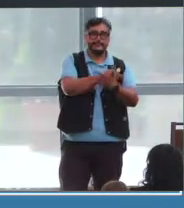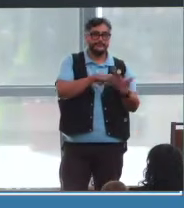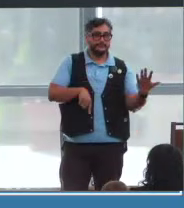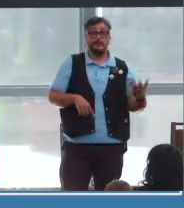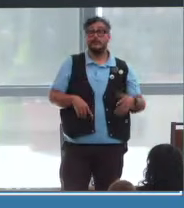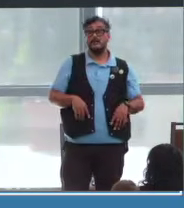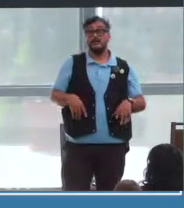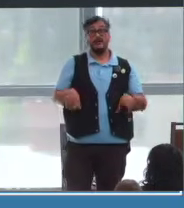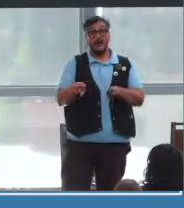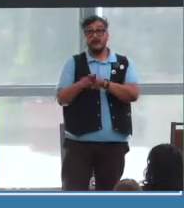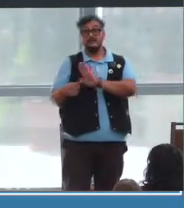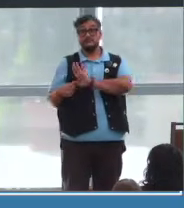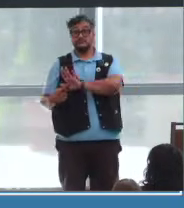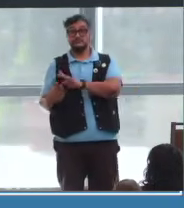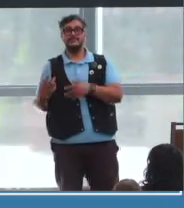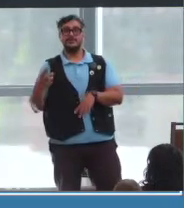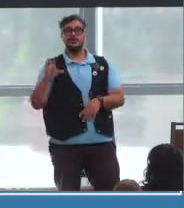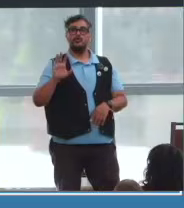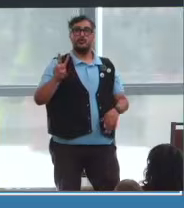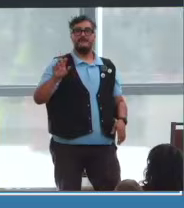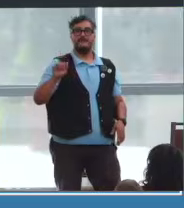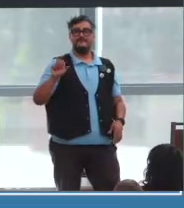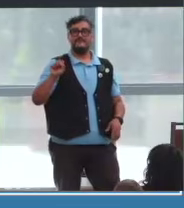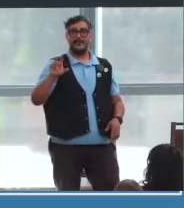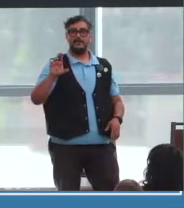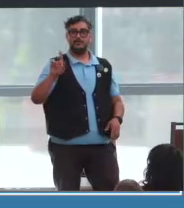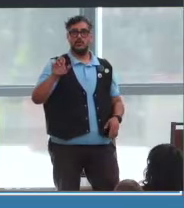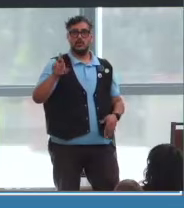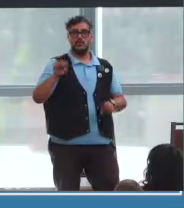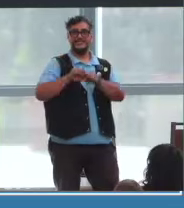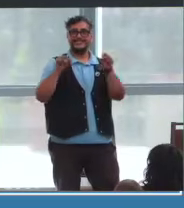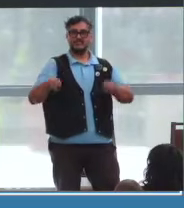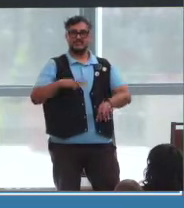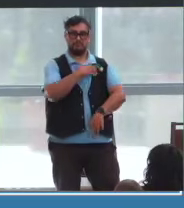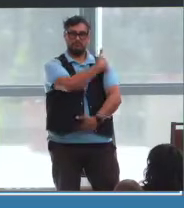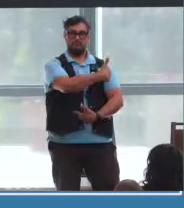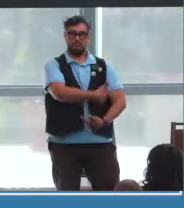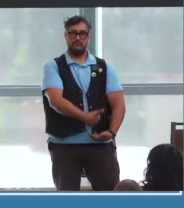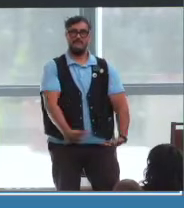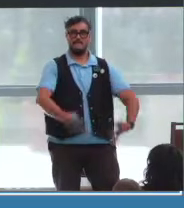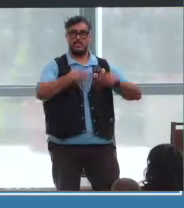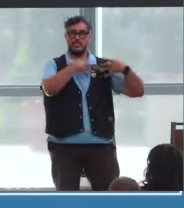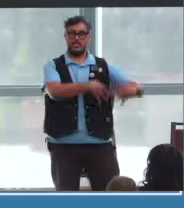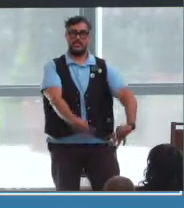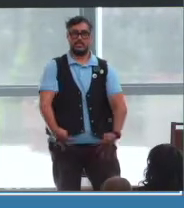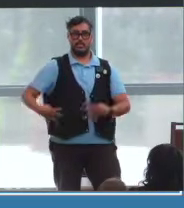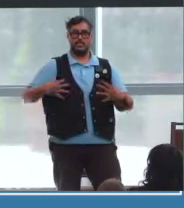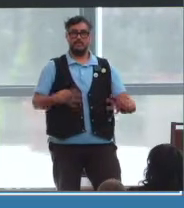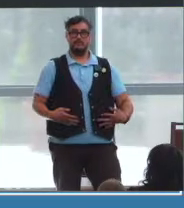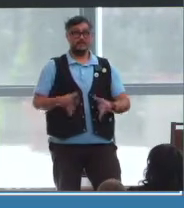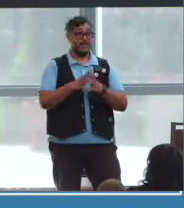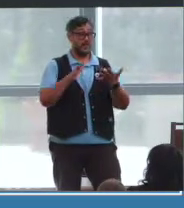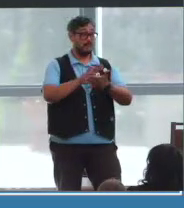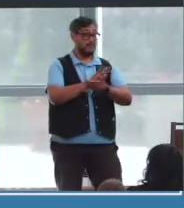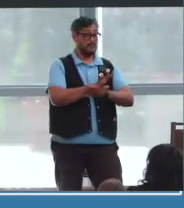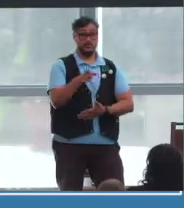anti-inflammatories. And it also affects the vascular system, which I'm going to get into. A lot of the papers at ULAR